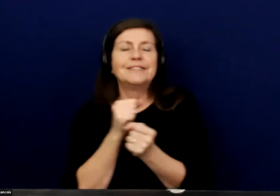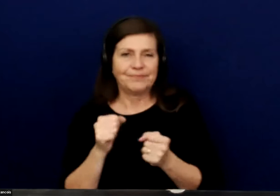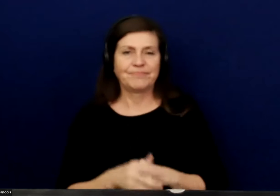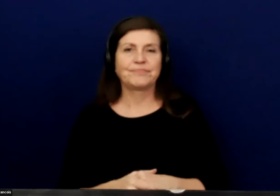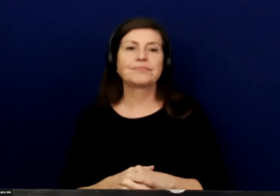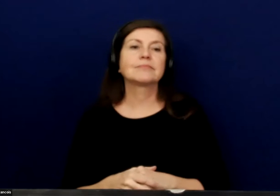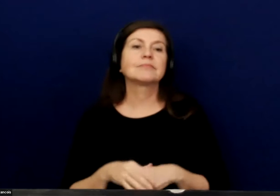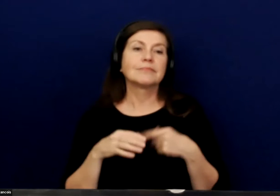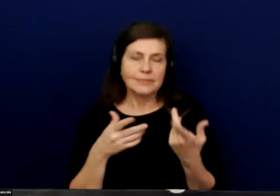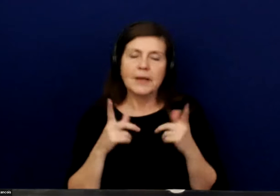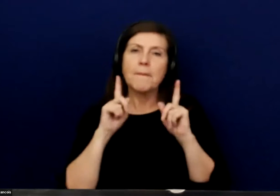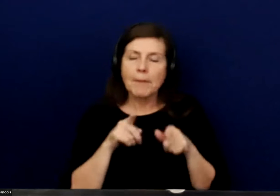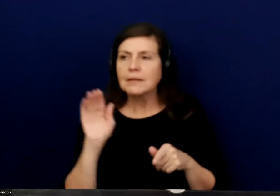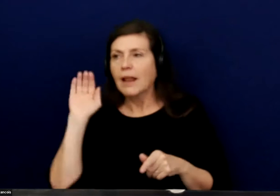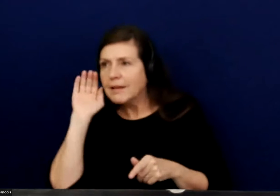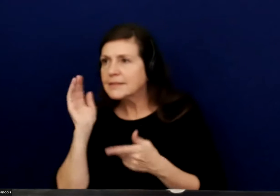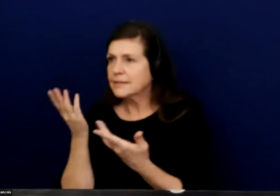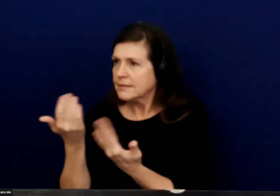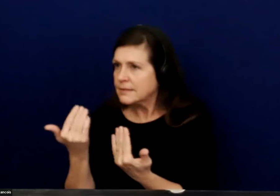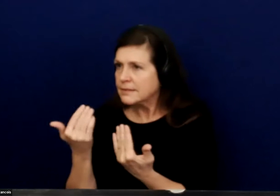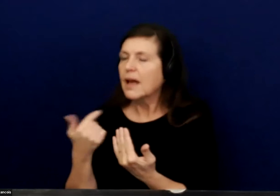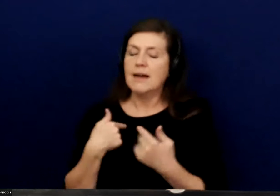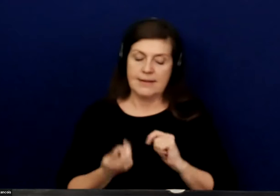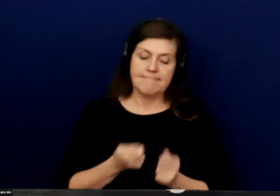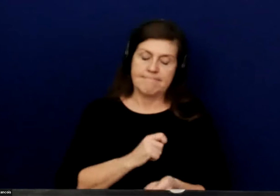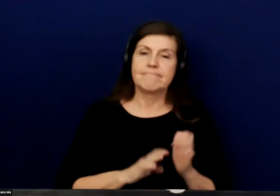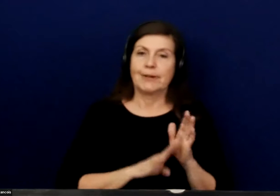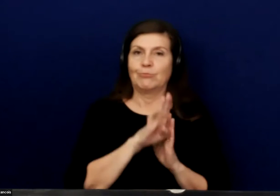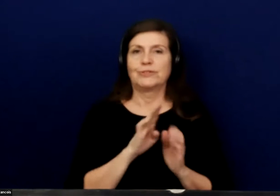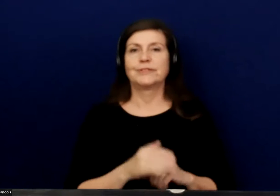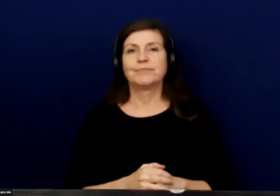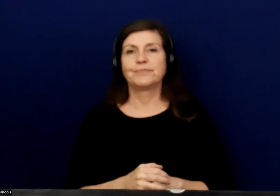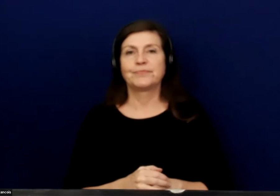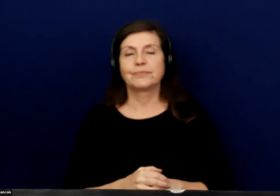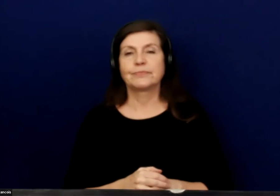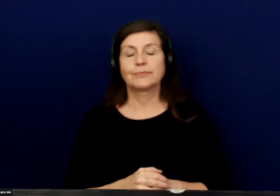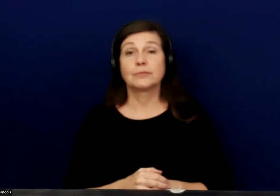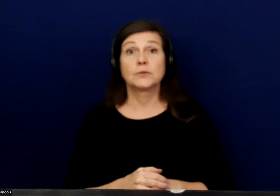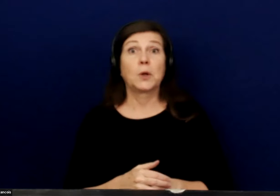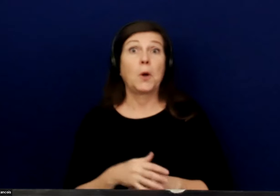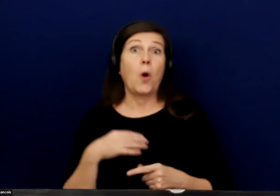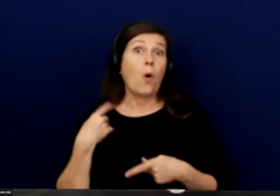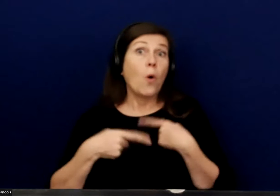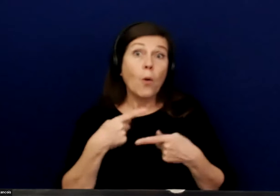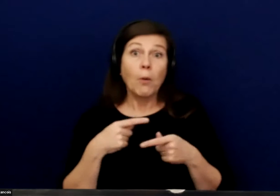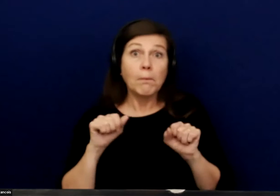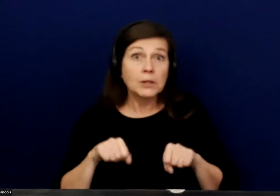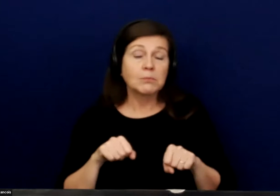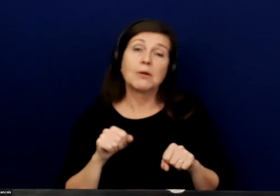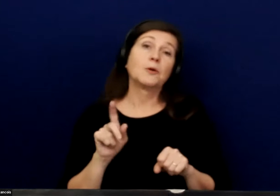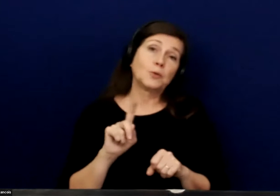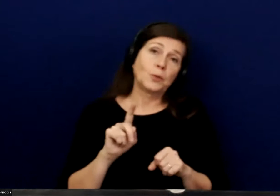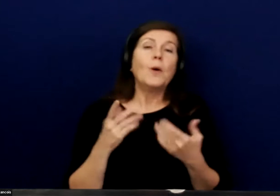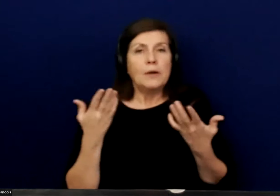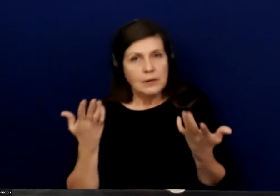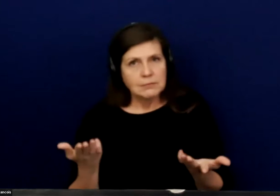to users and making improvements. That is, of course, not always possible to do, and I hope